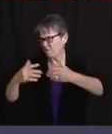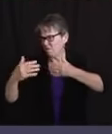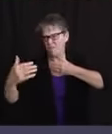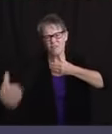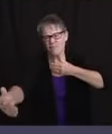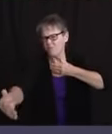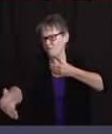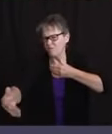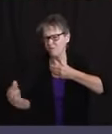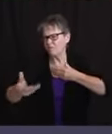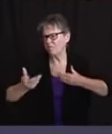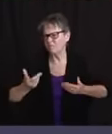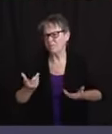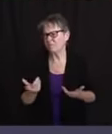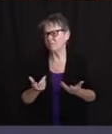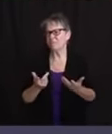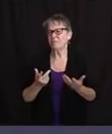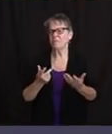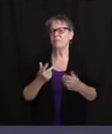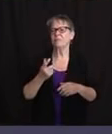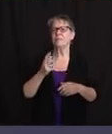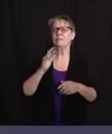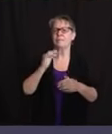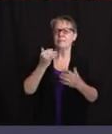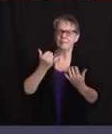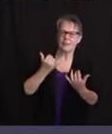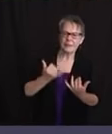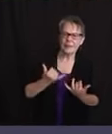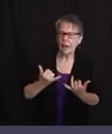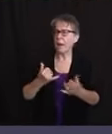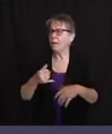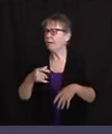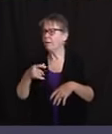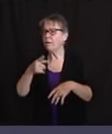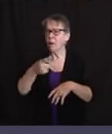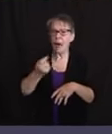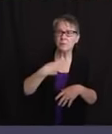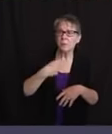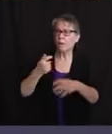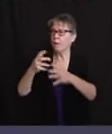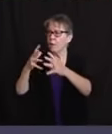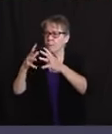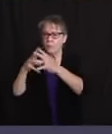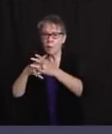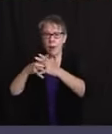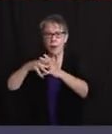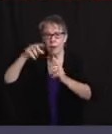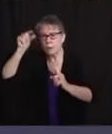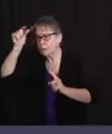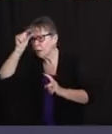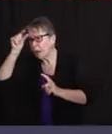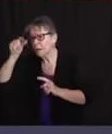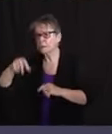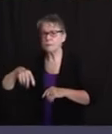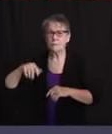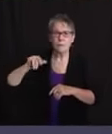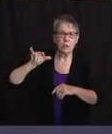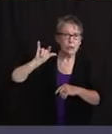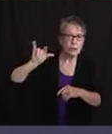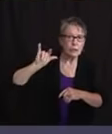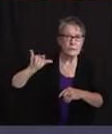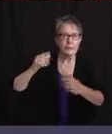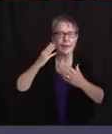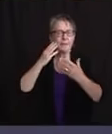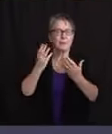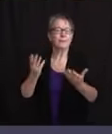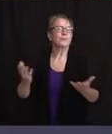would be a month after that, so it's too early to tell on fans. Yeah, I don't see that. I don't agree with